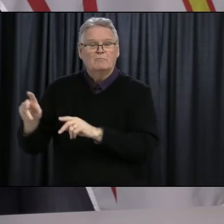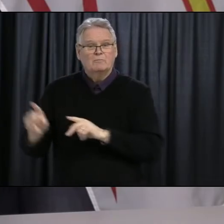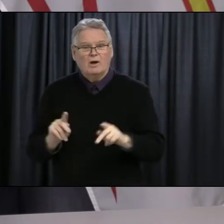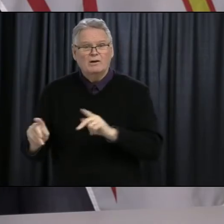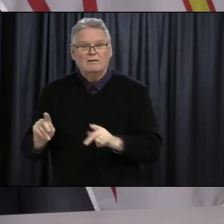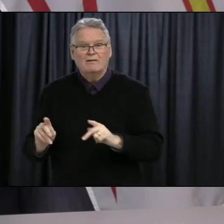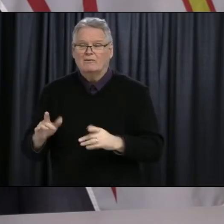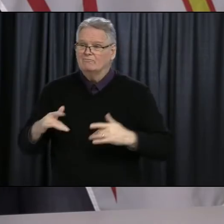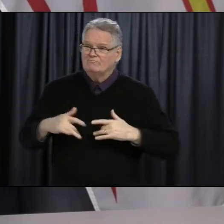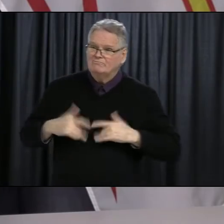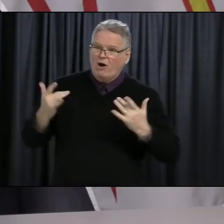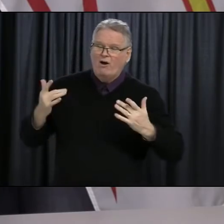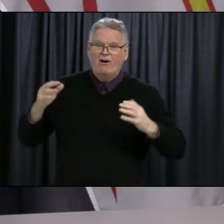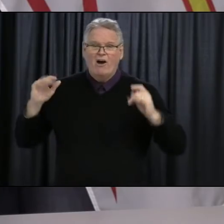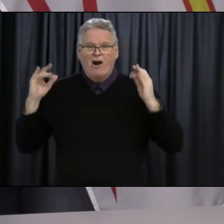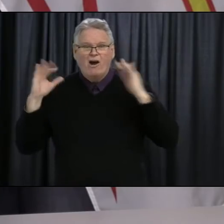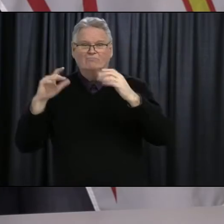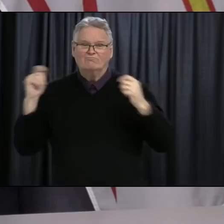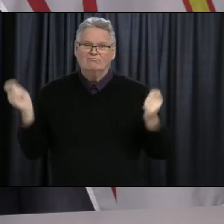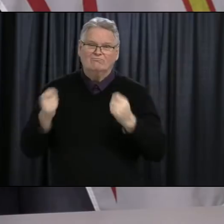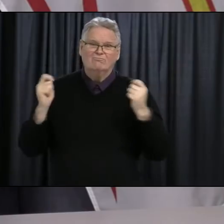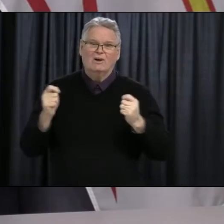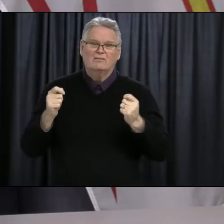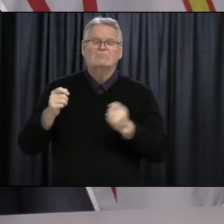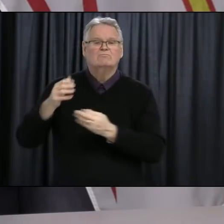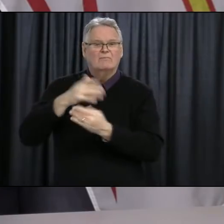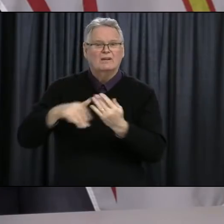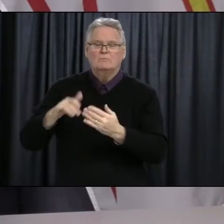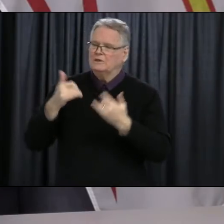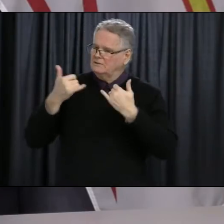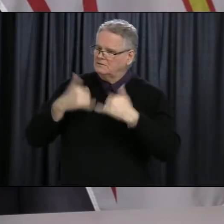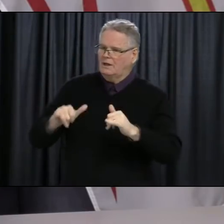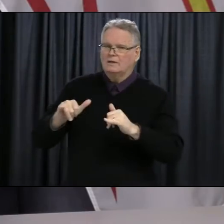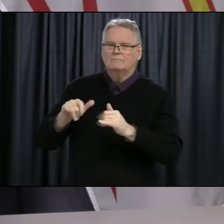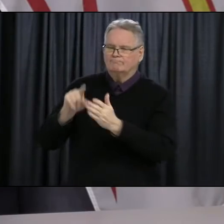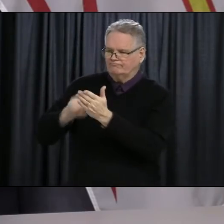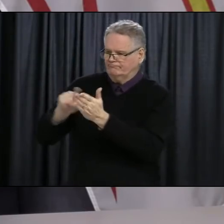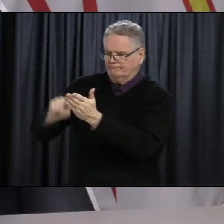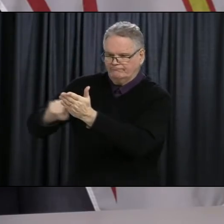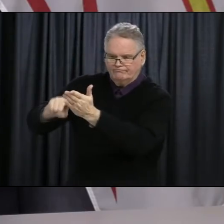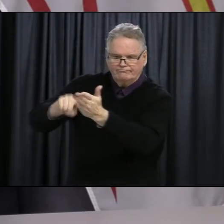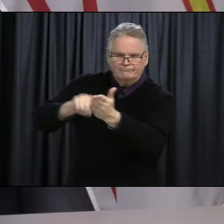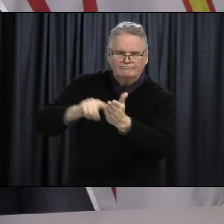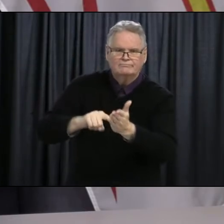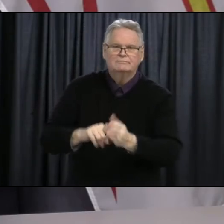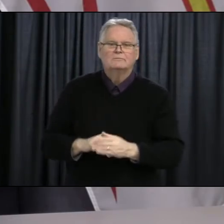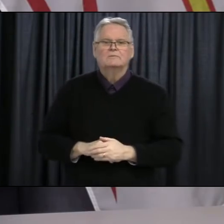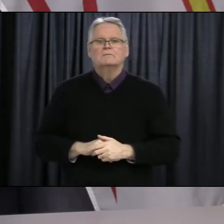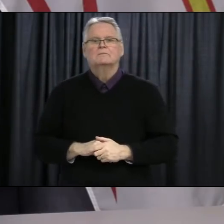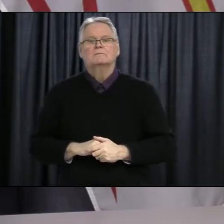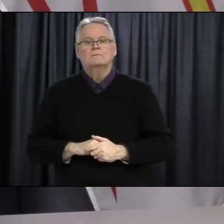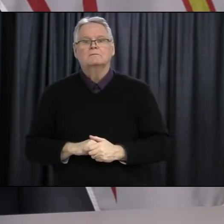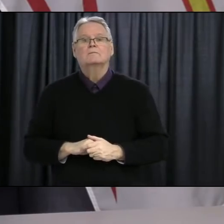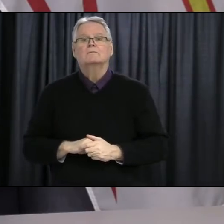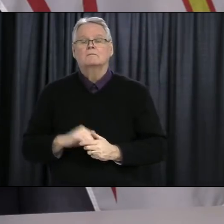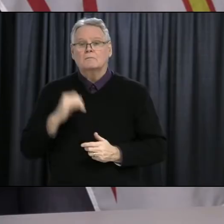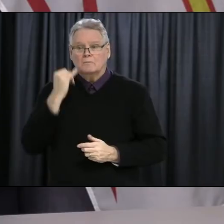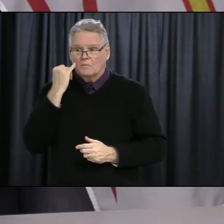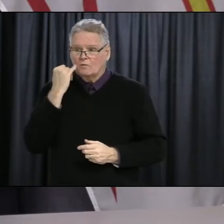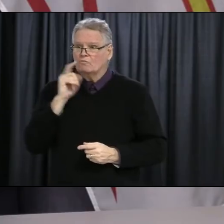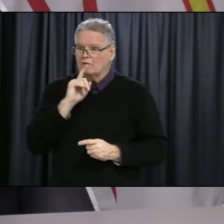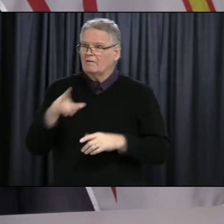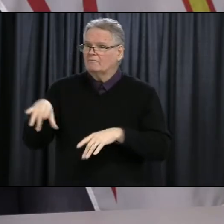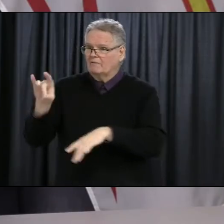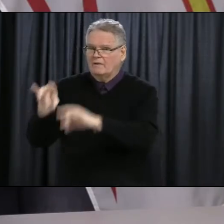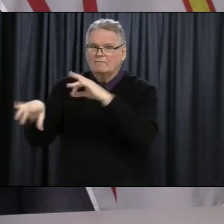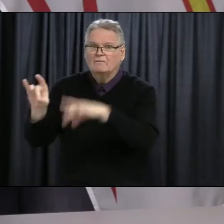if that came to light that there was an informal gathering that was attended, then